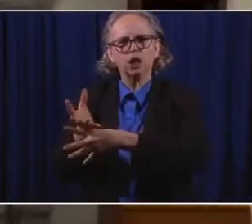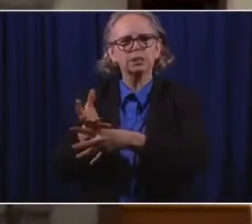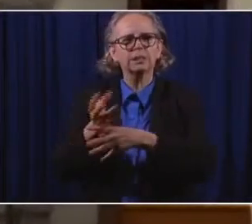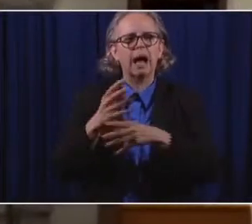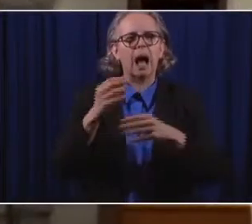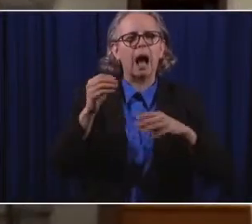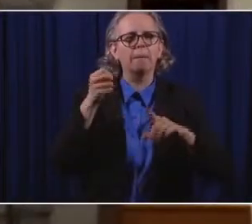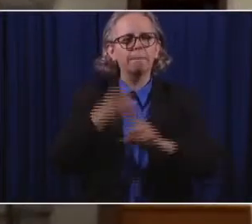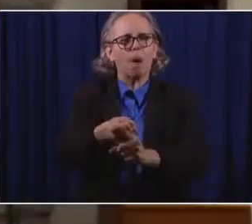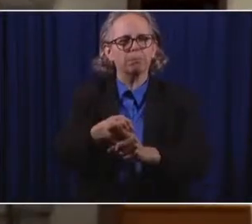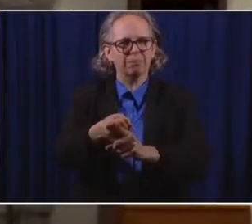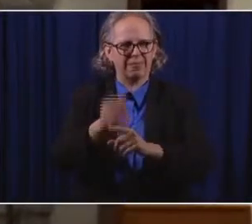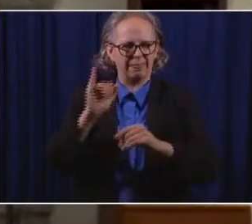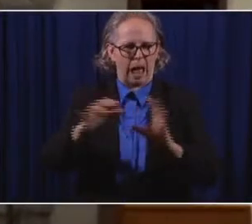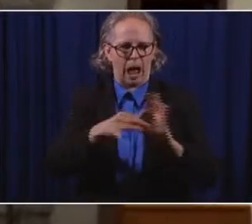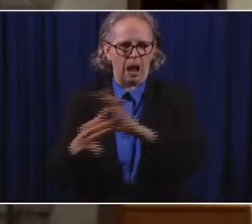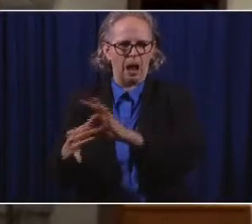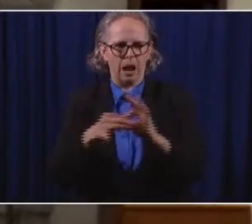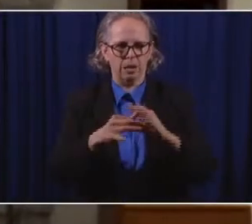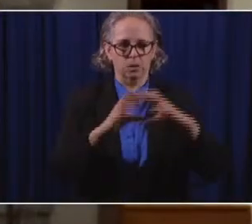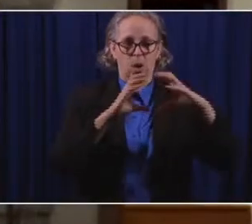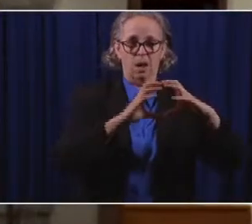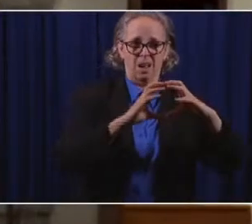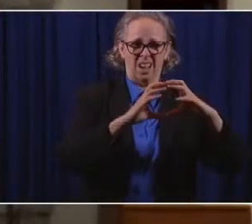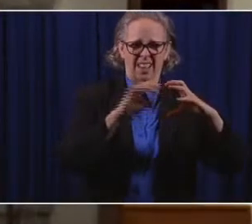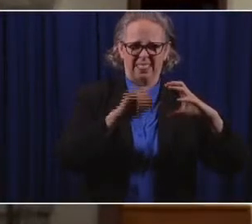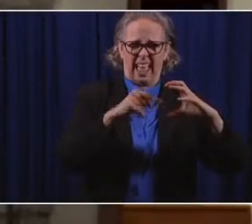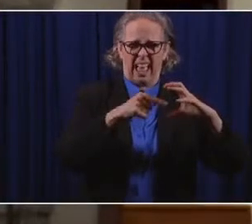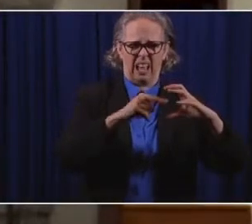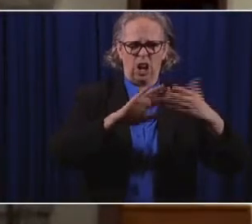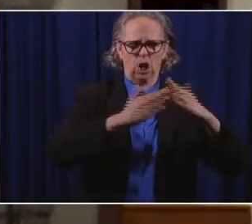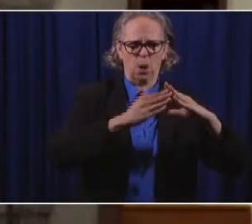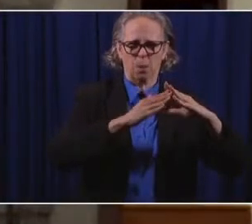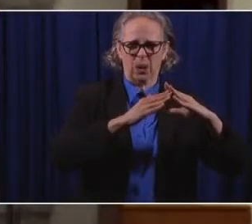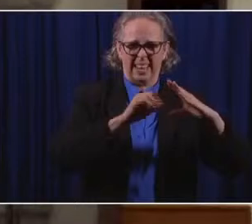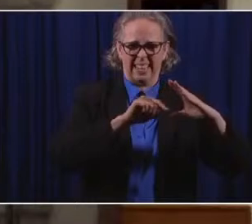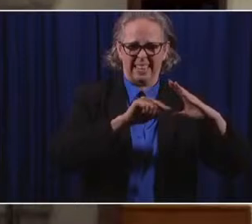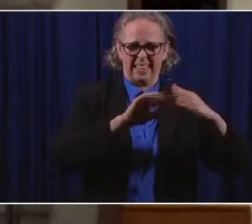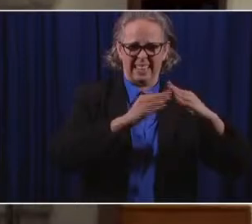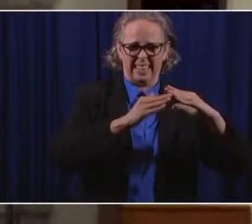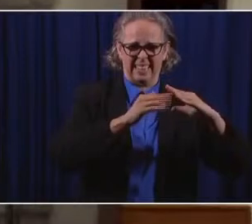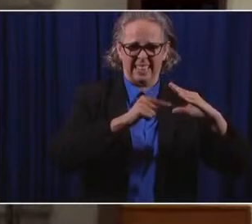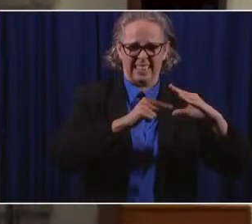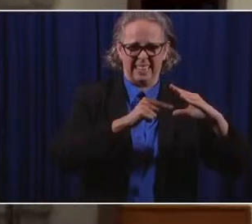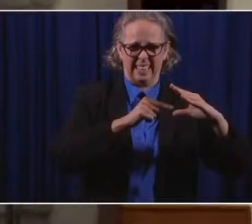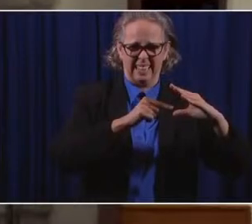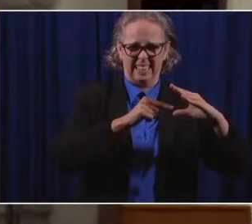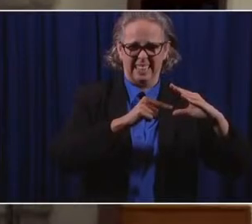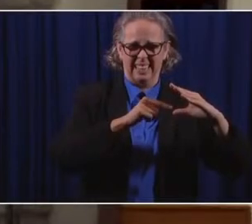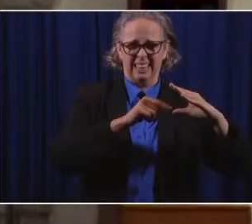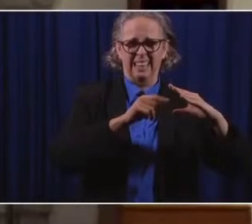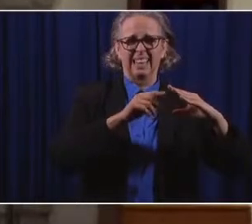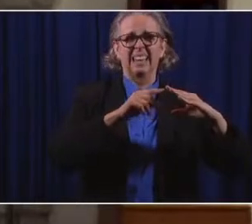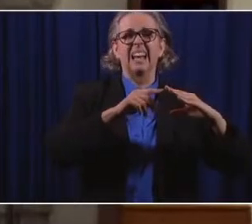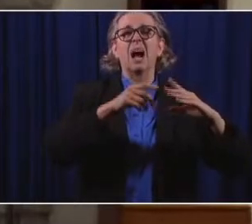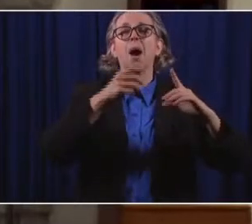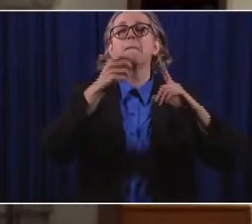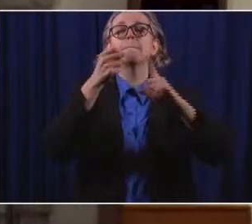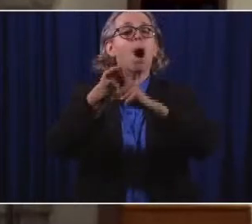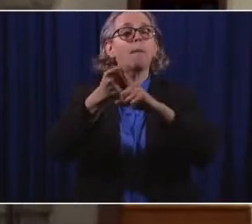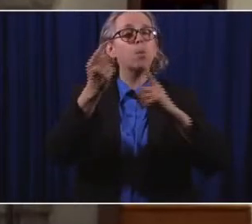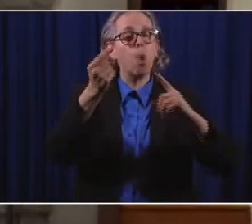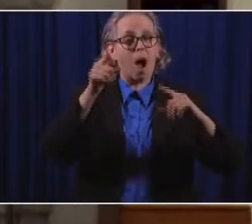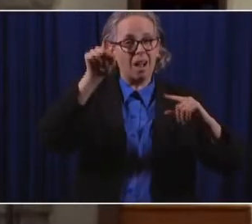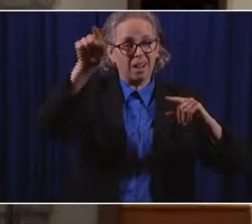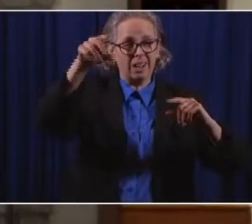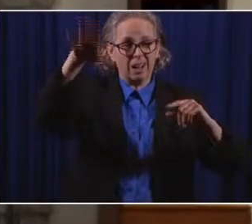Community spread caused by these things and other things lead to problems in